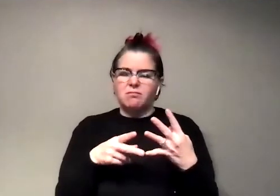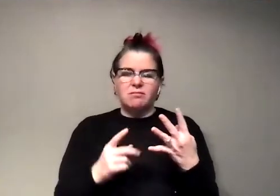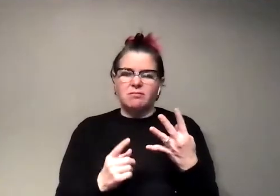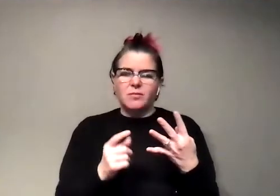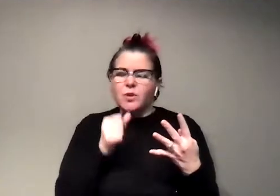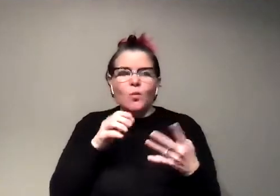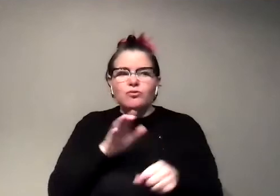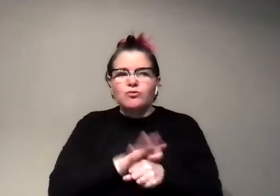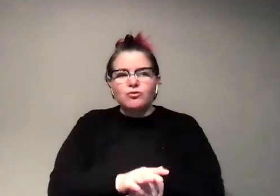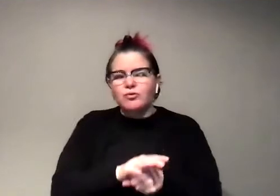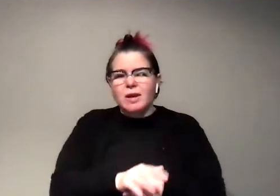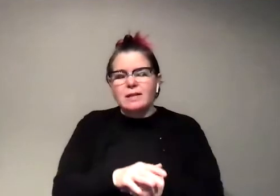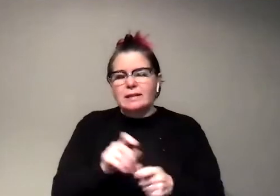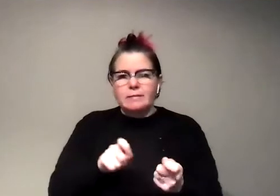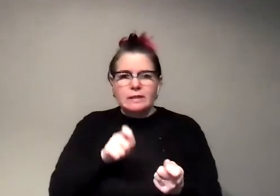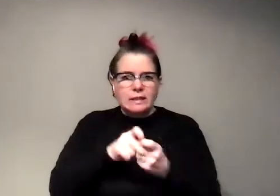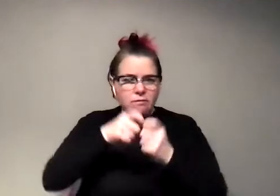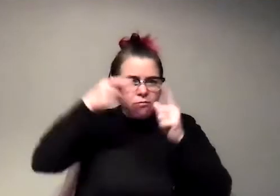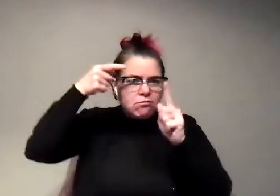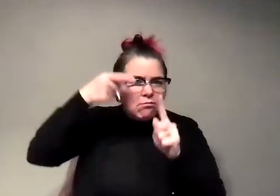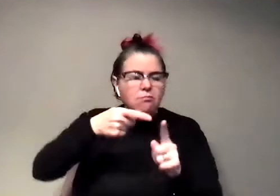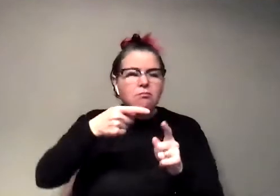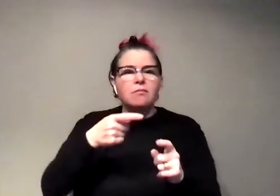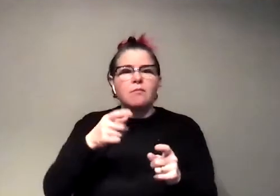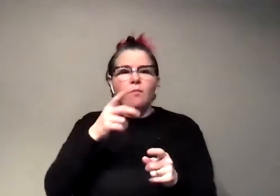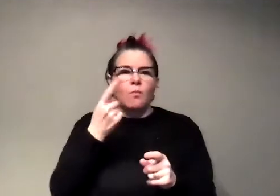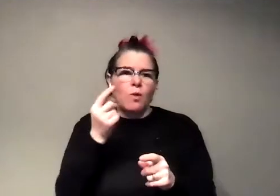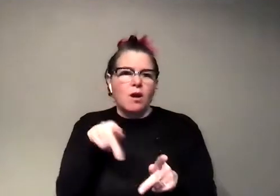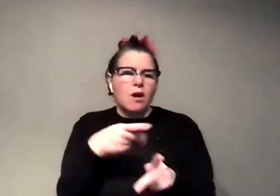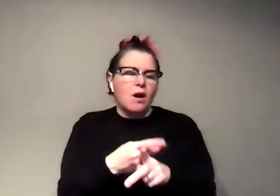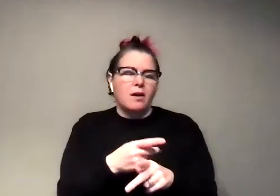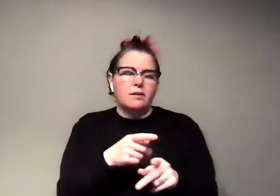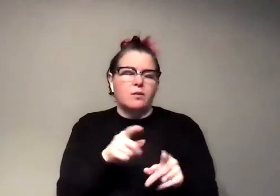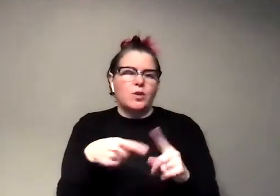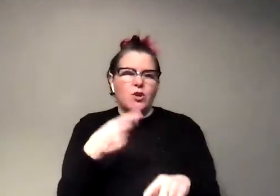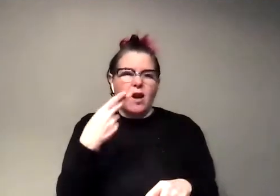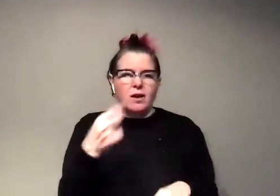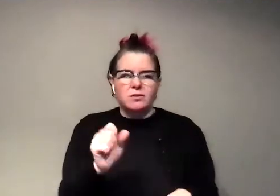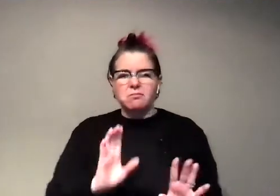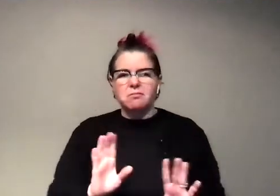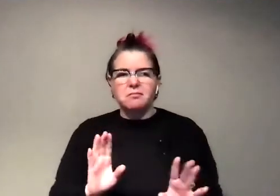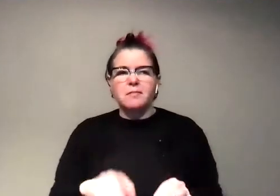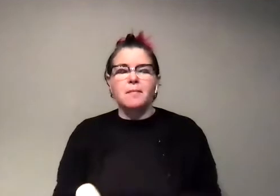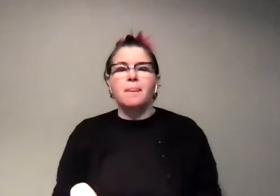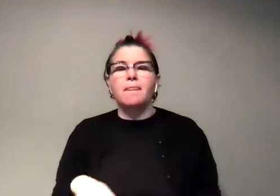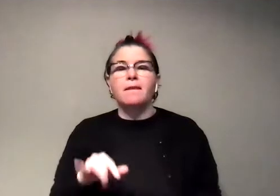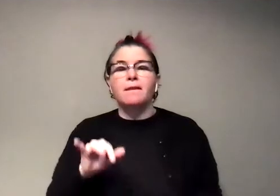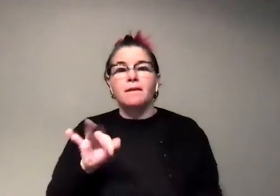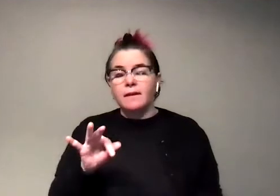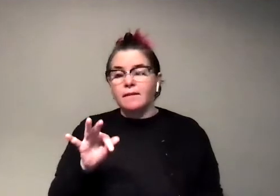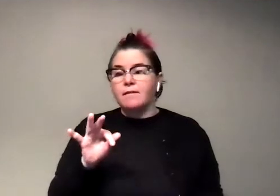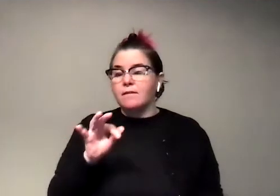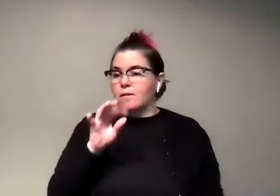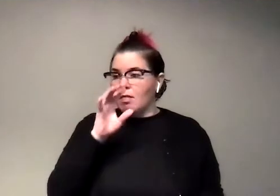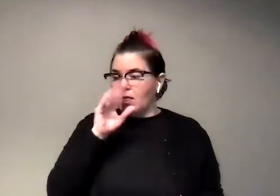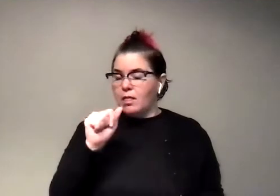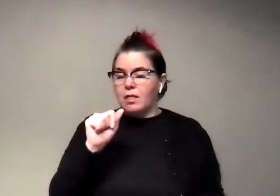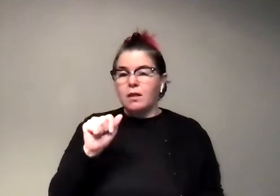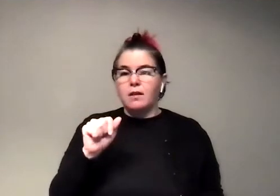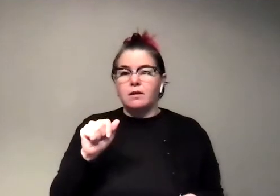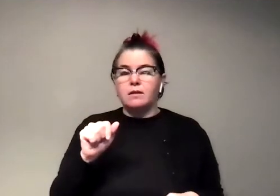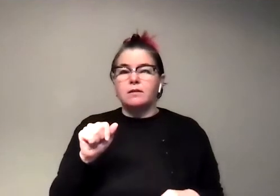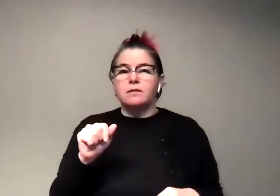about the specific kind of engineering as like a high schooler. If you're interested in the concept as like a whole, though, I would